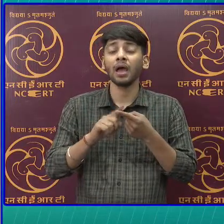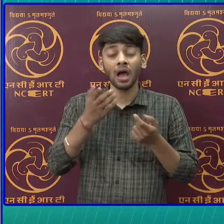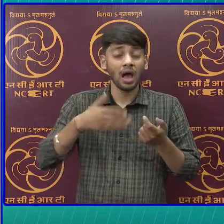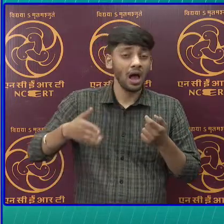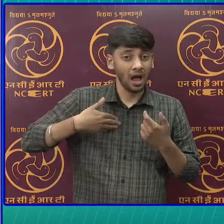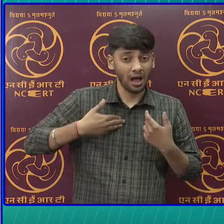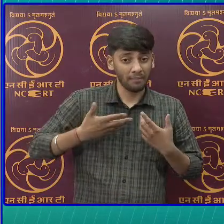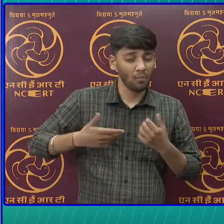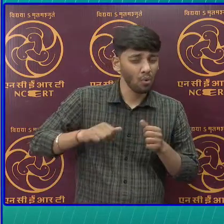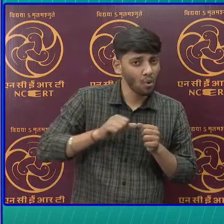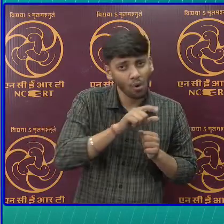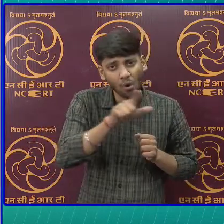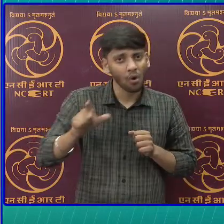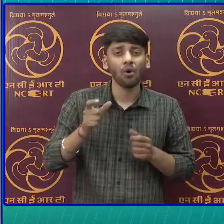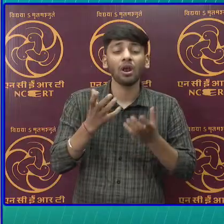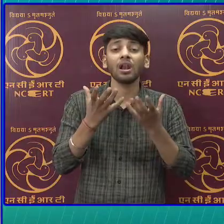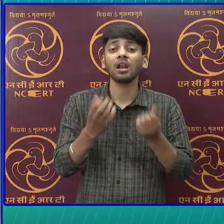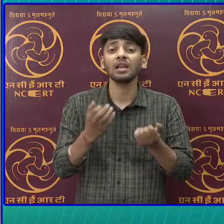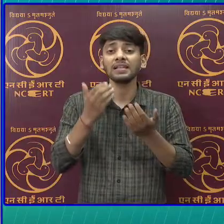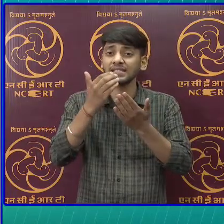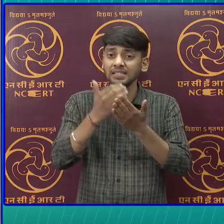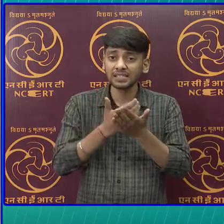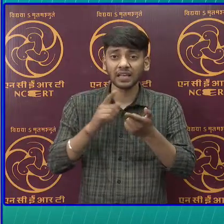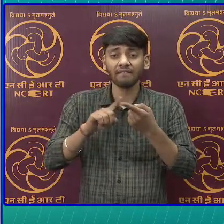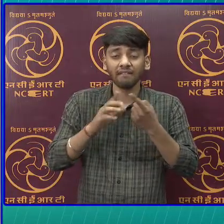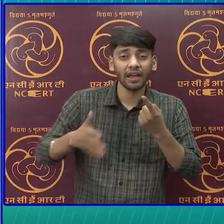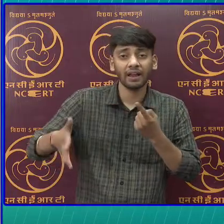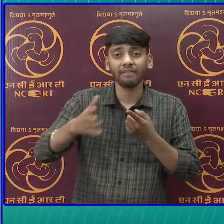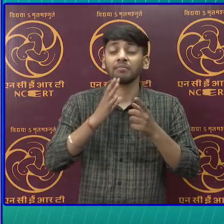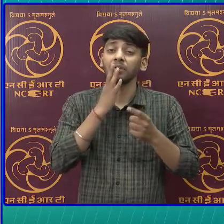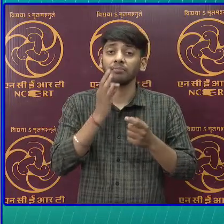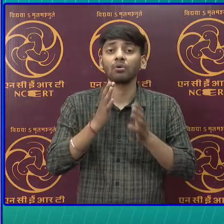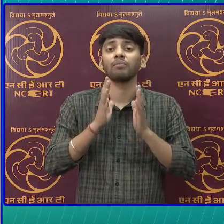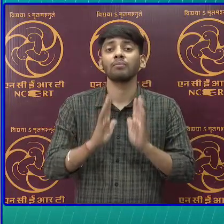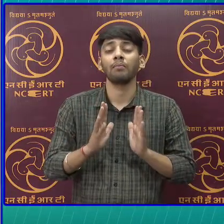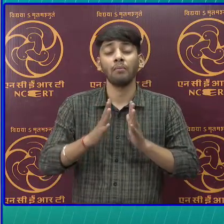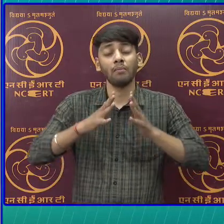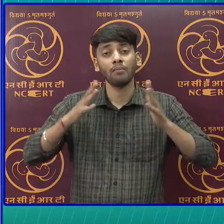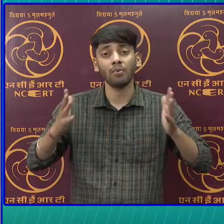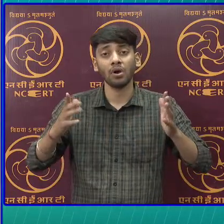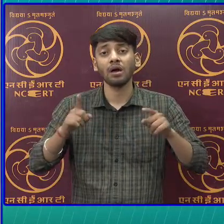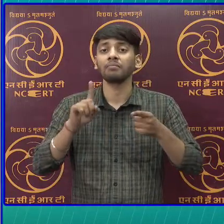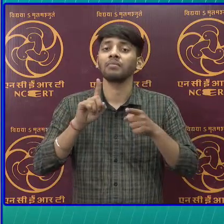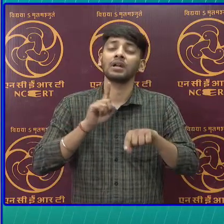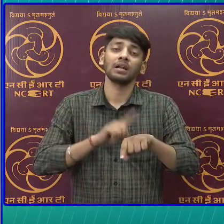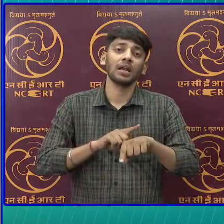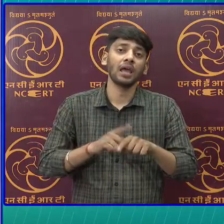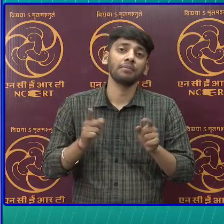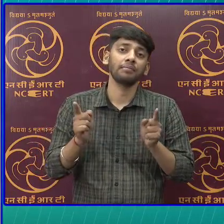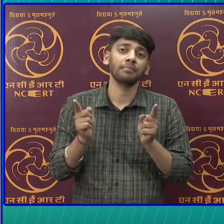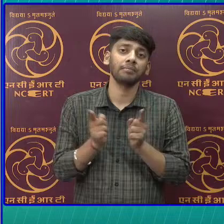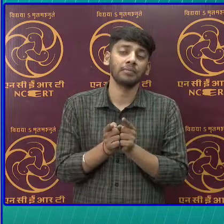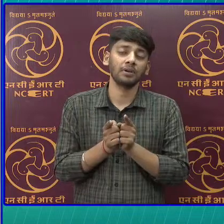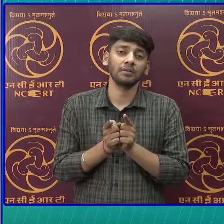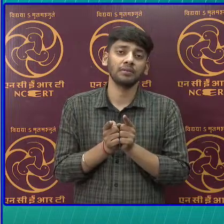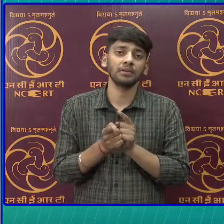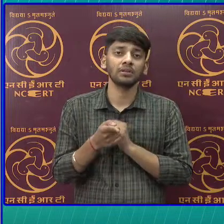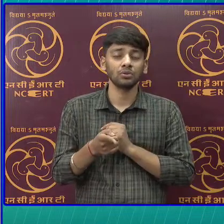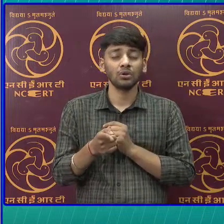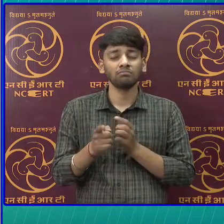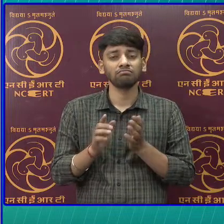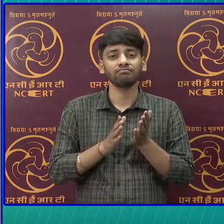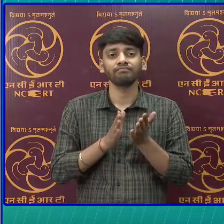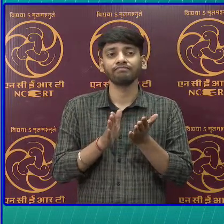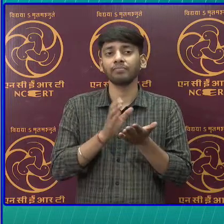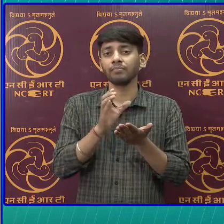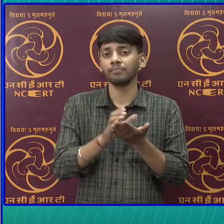protect trees and our environment as well. So as we are limited with a very limited time, so we have to wrap up